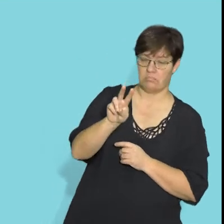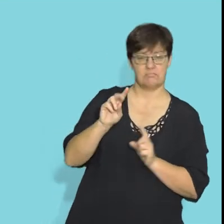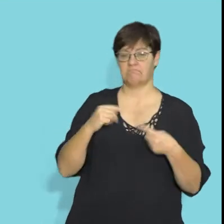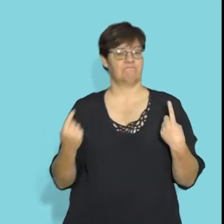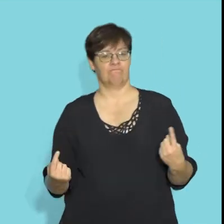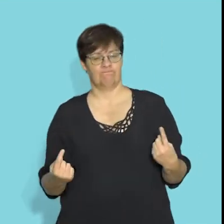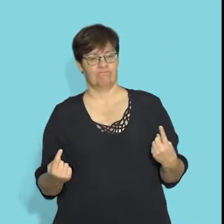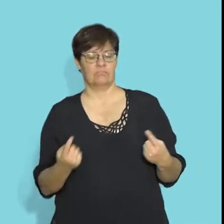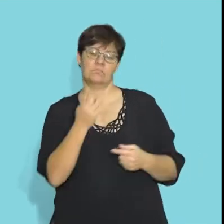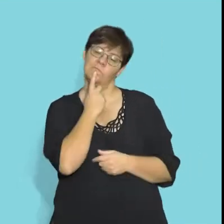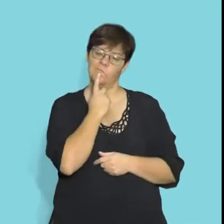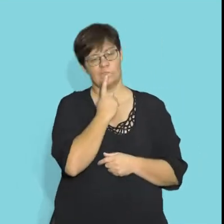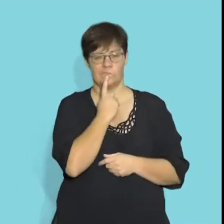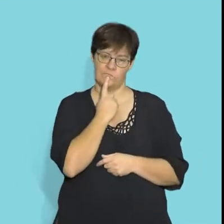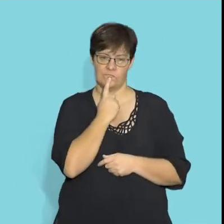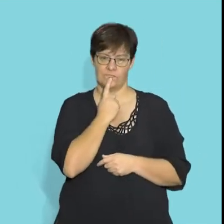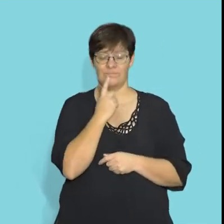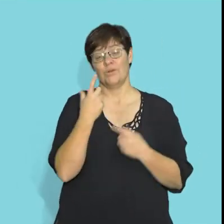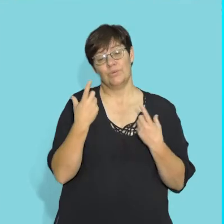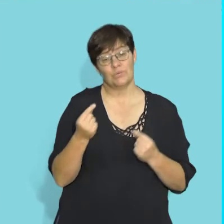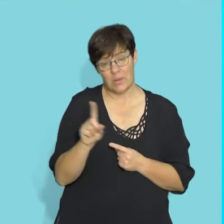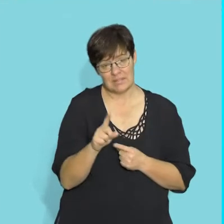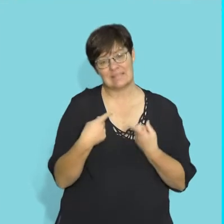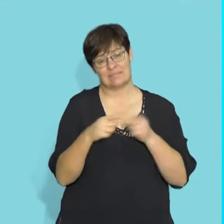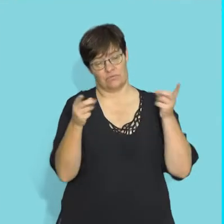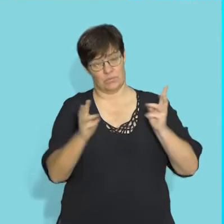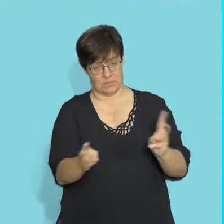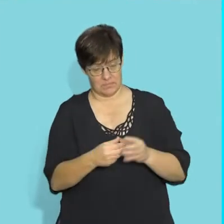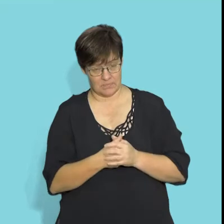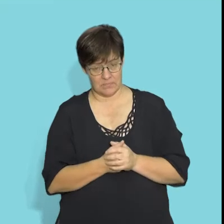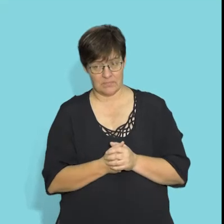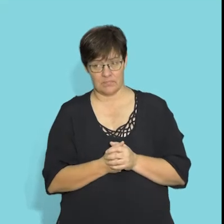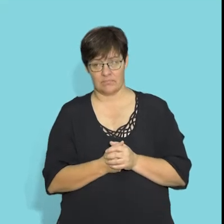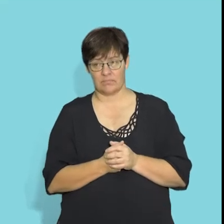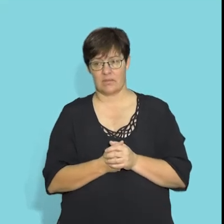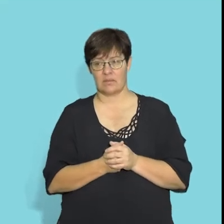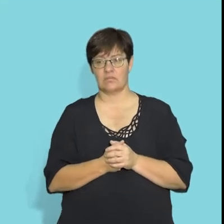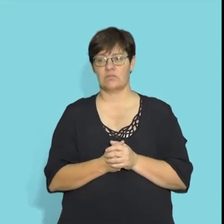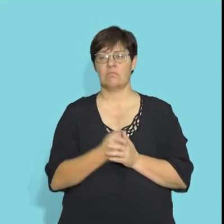all right? So we're going to have to do this a little bit differently. But let's